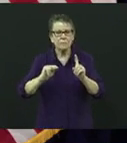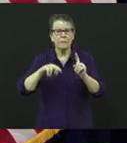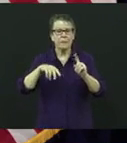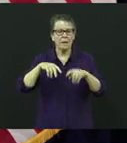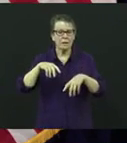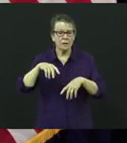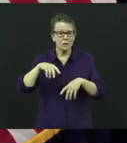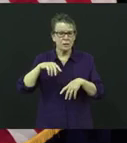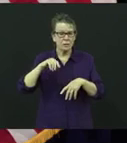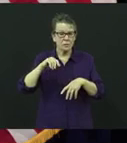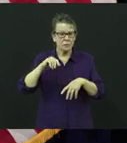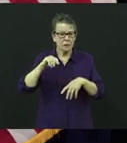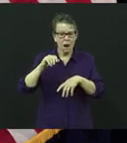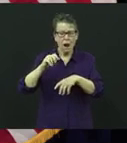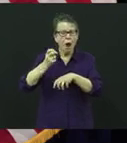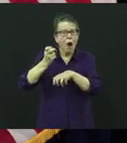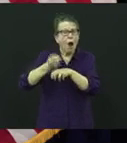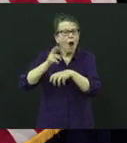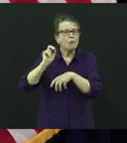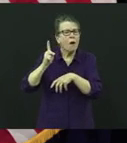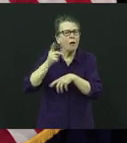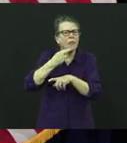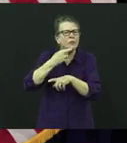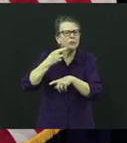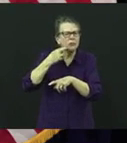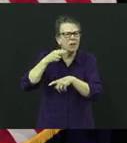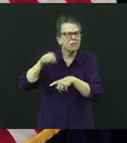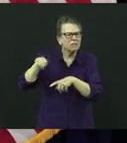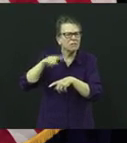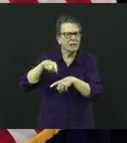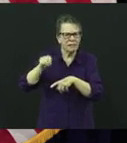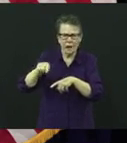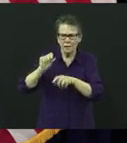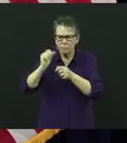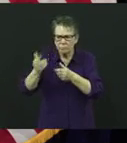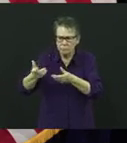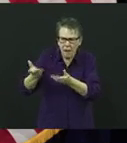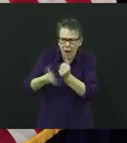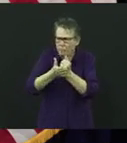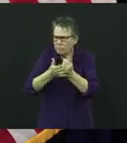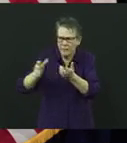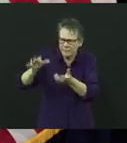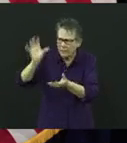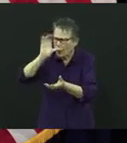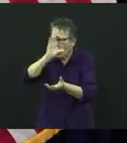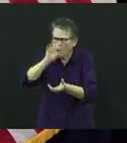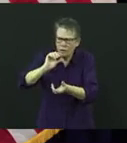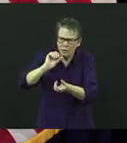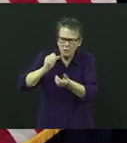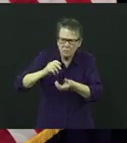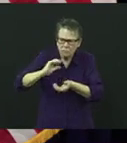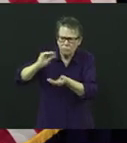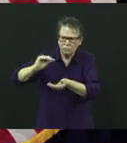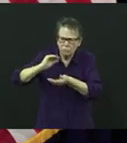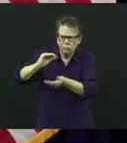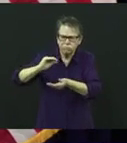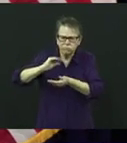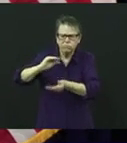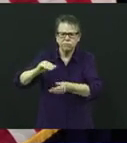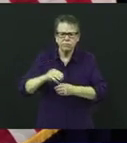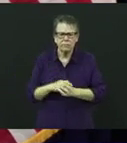allowing their employees to have more administrative leave. Wawa upping staff wages during this. The Pipe